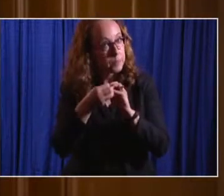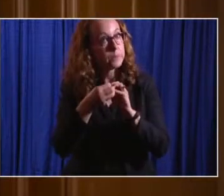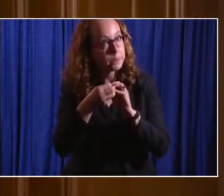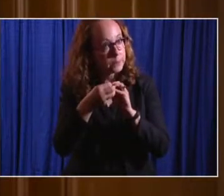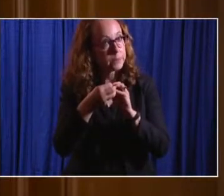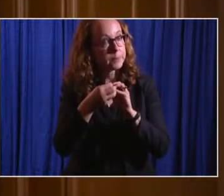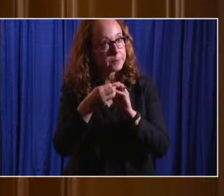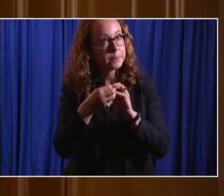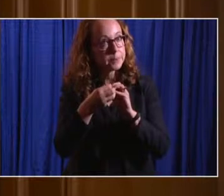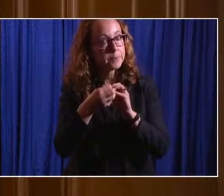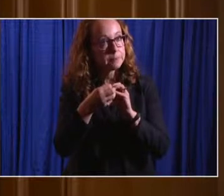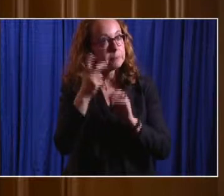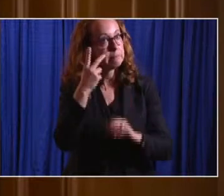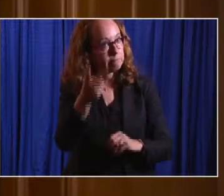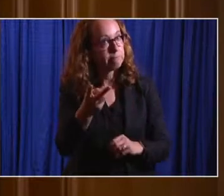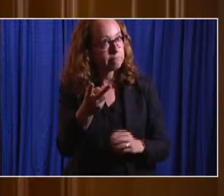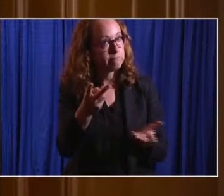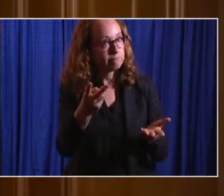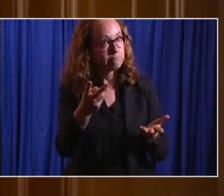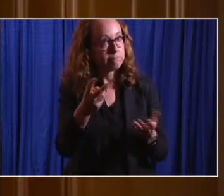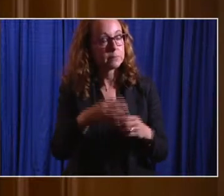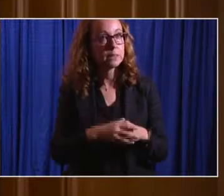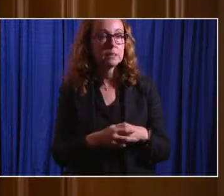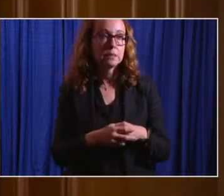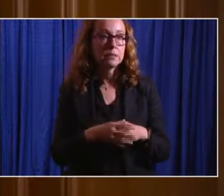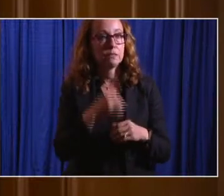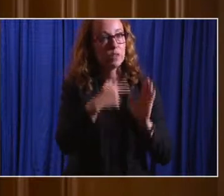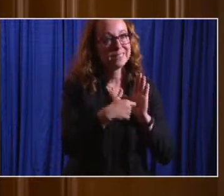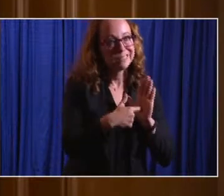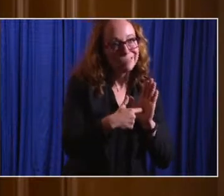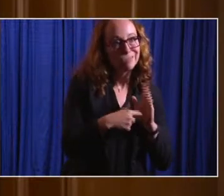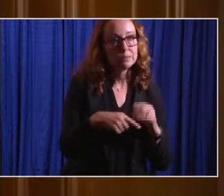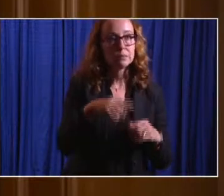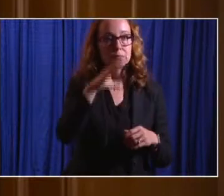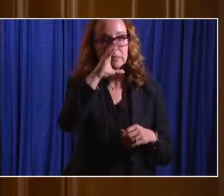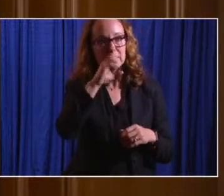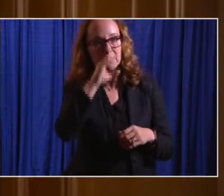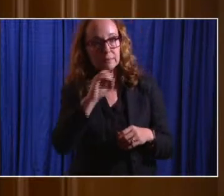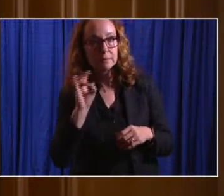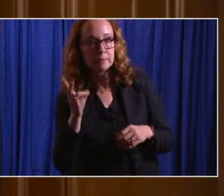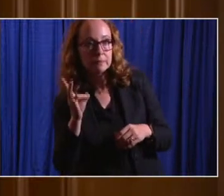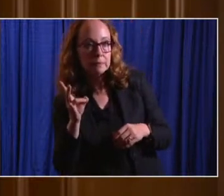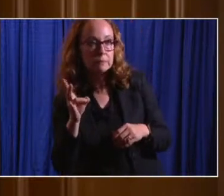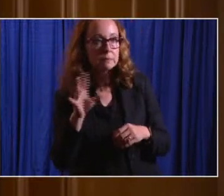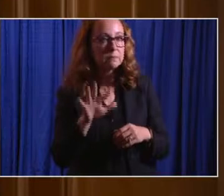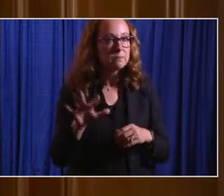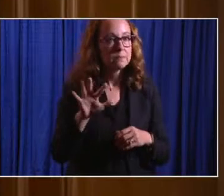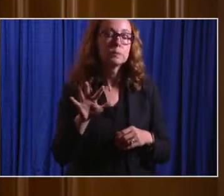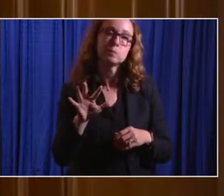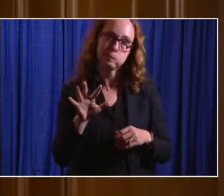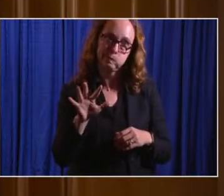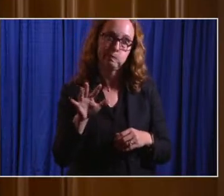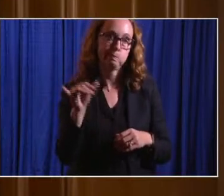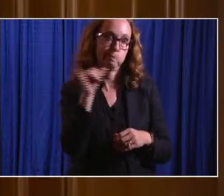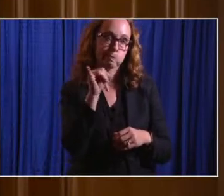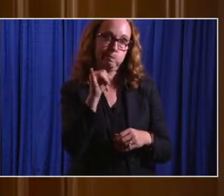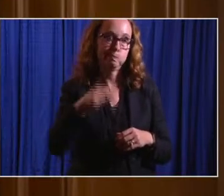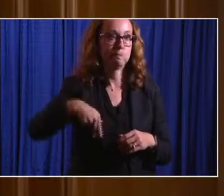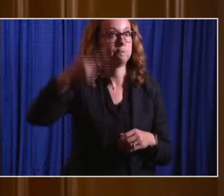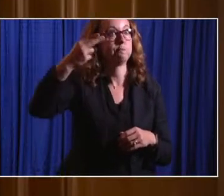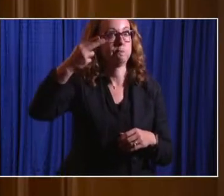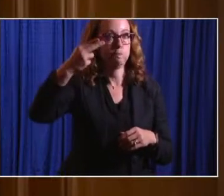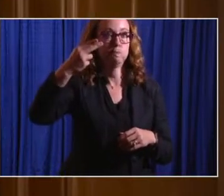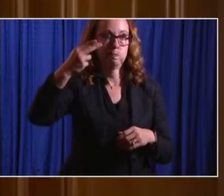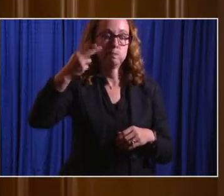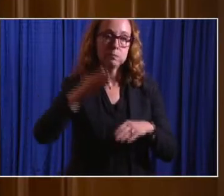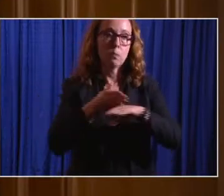example, in the 70s is very high. Those over 80 is